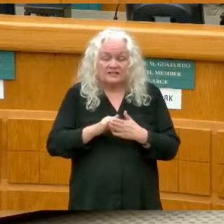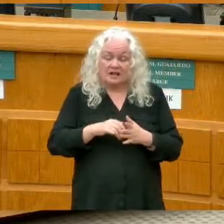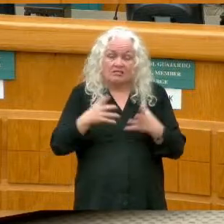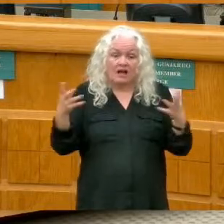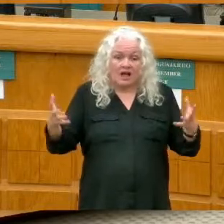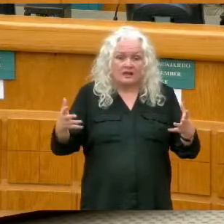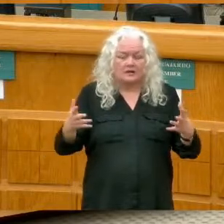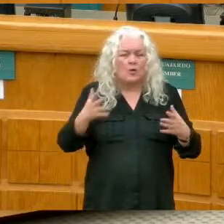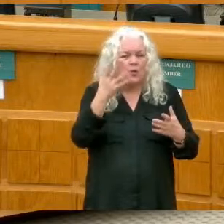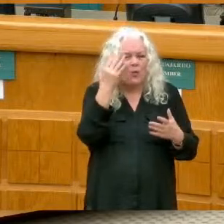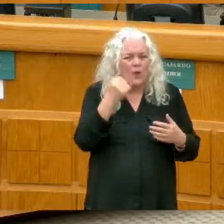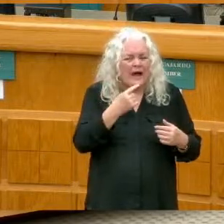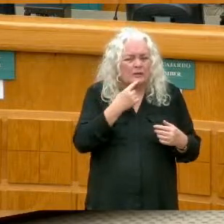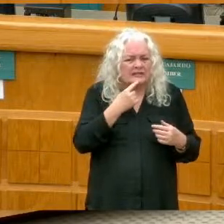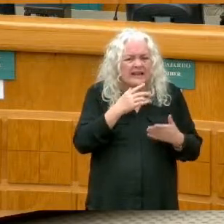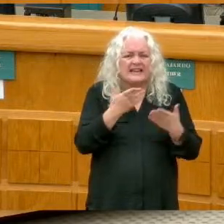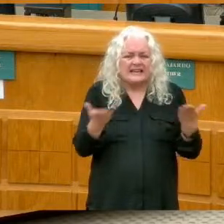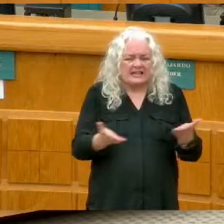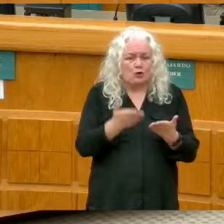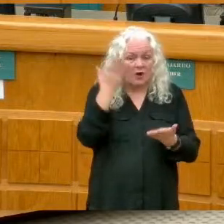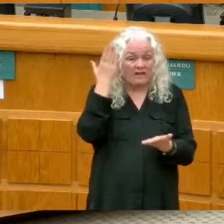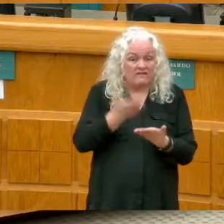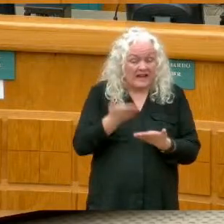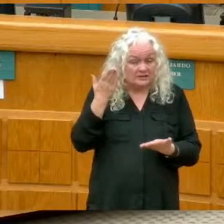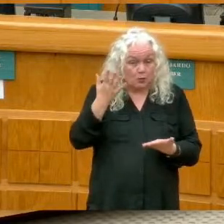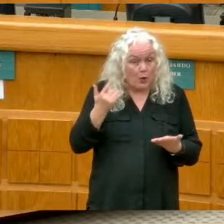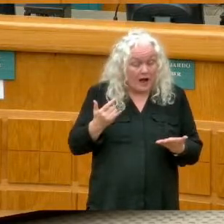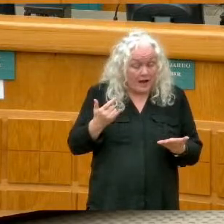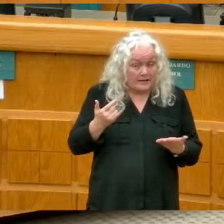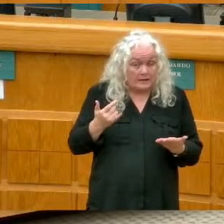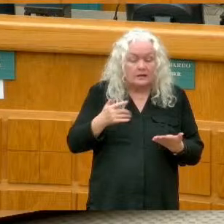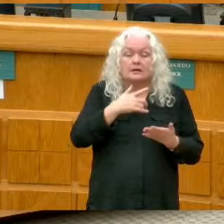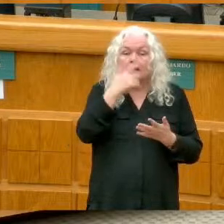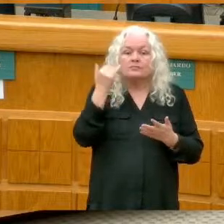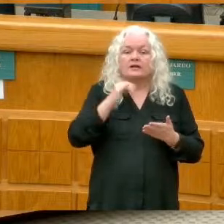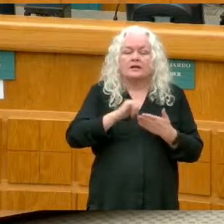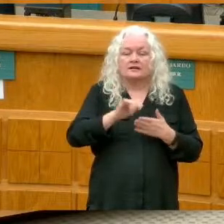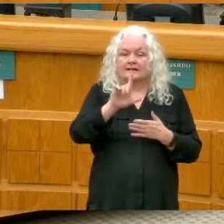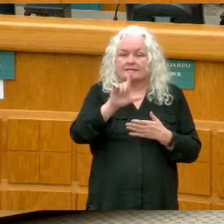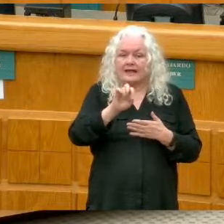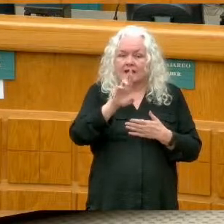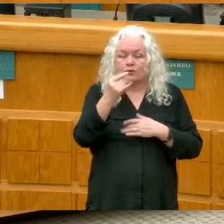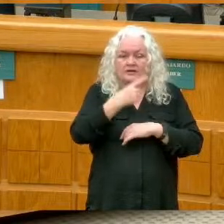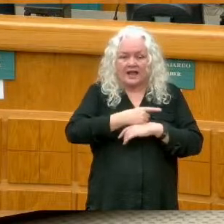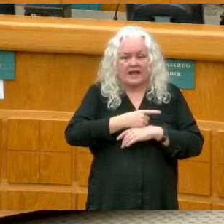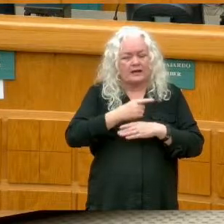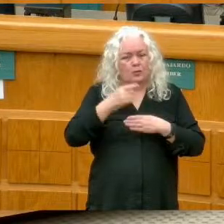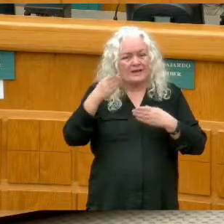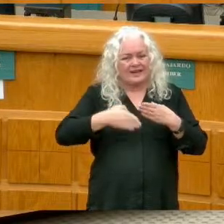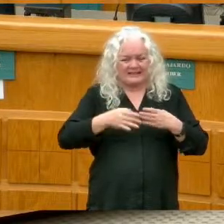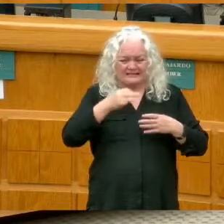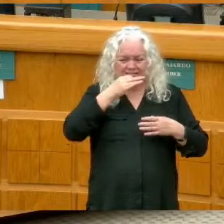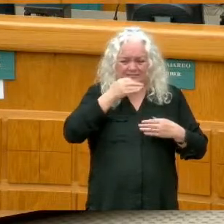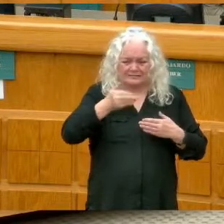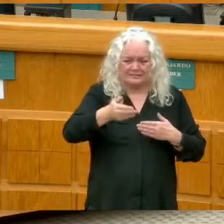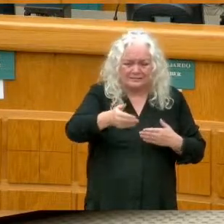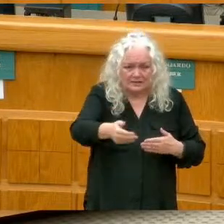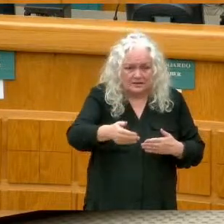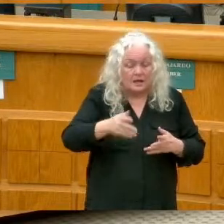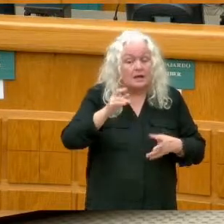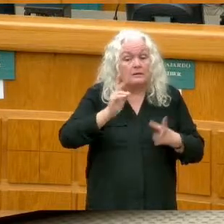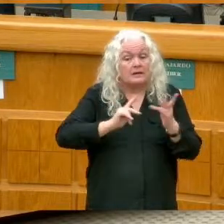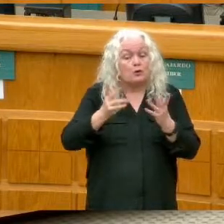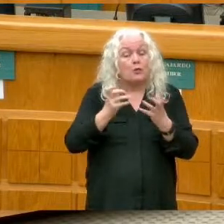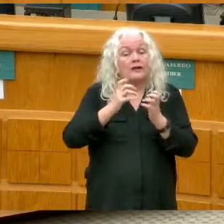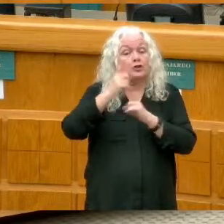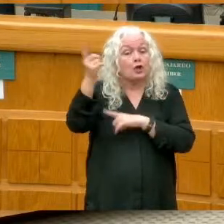why do I say, here are the facts? Well, because Labor Day weekend is coming up, and many will want to